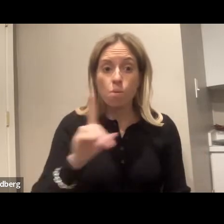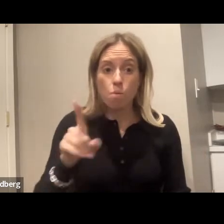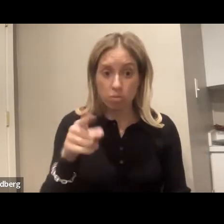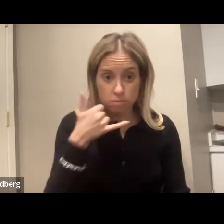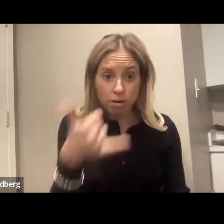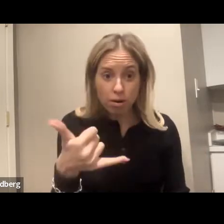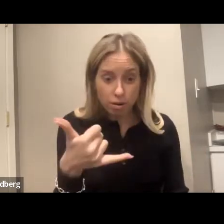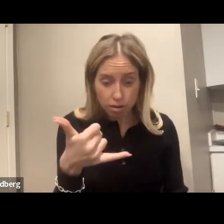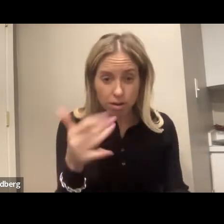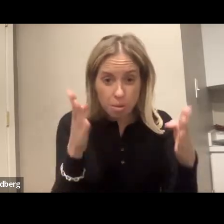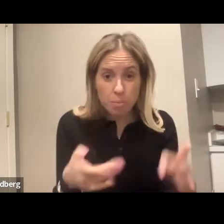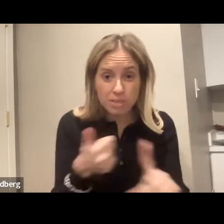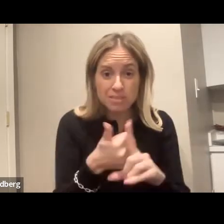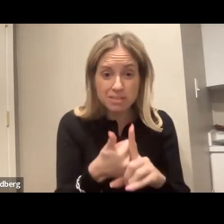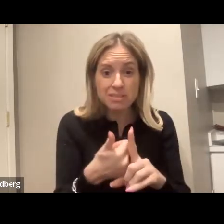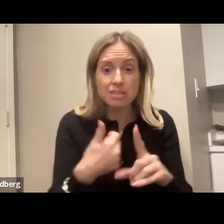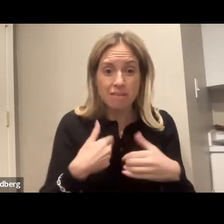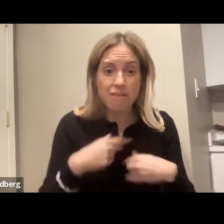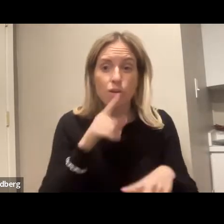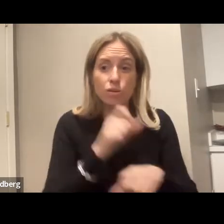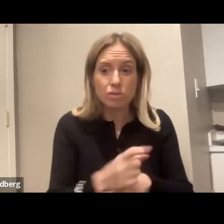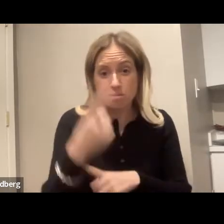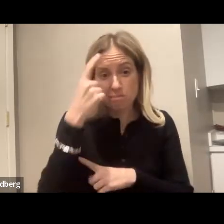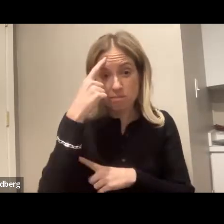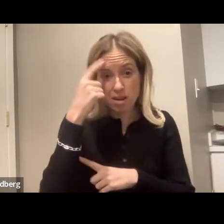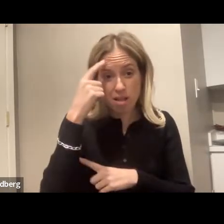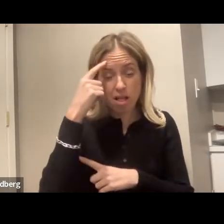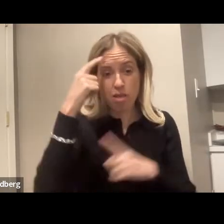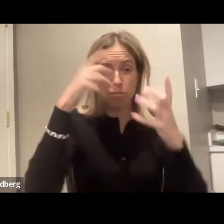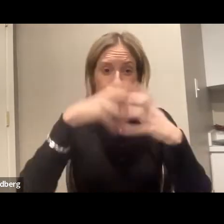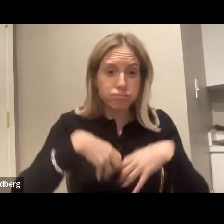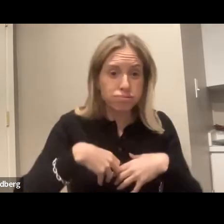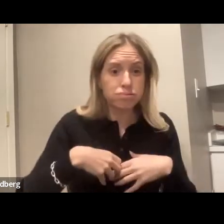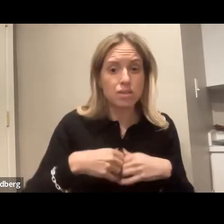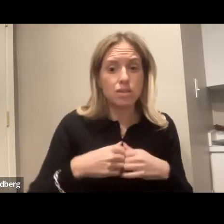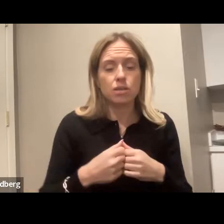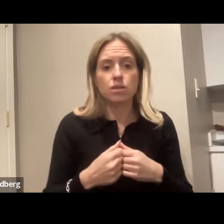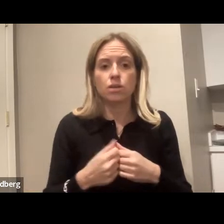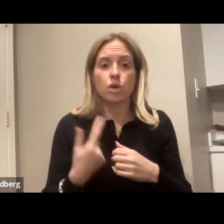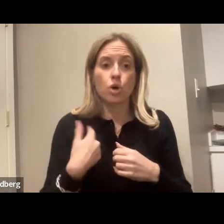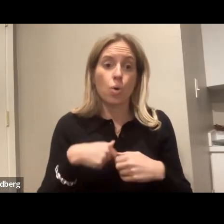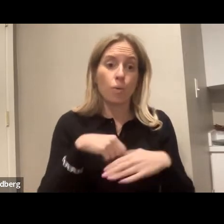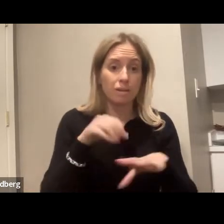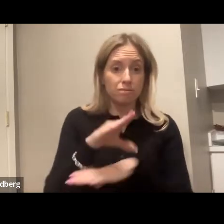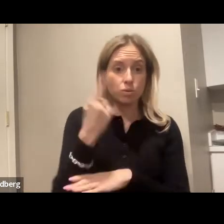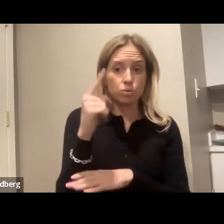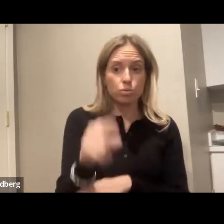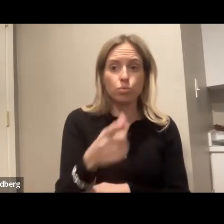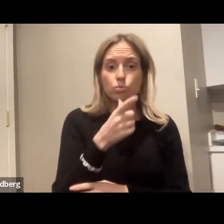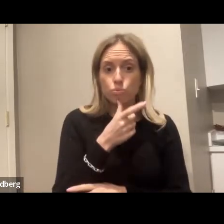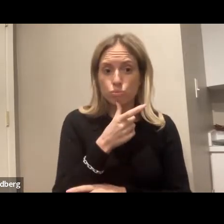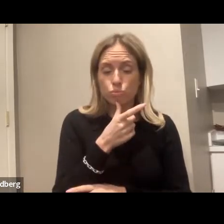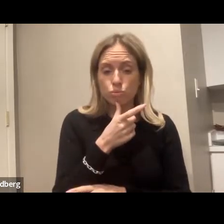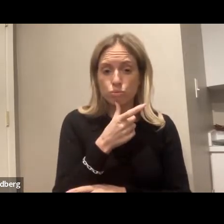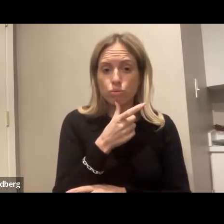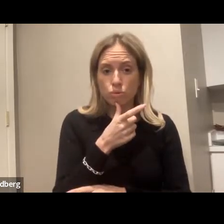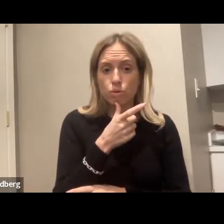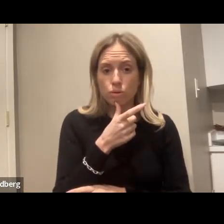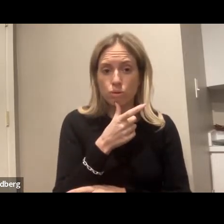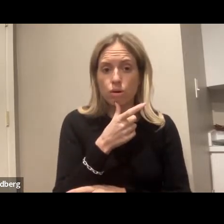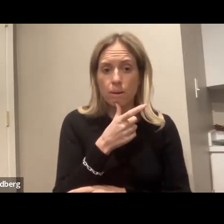and someone is having the actual mental health crisis, we forward you to the